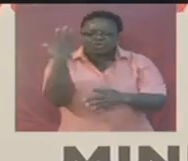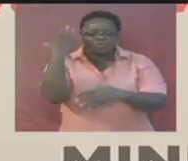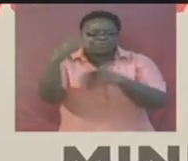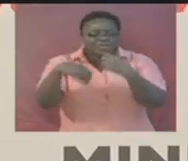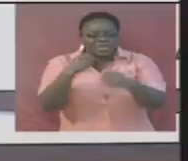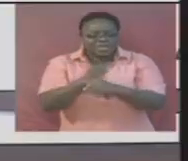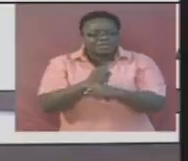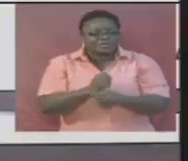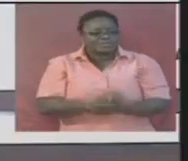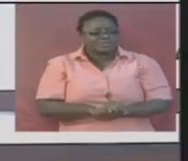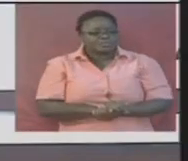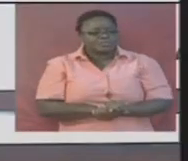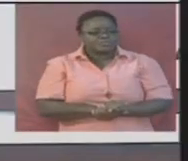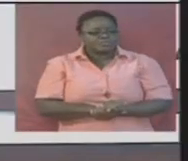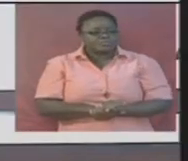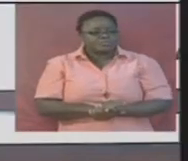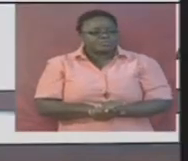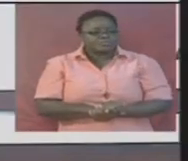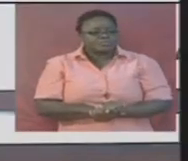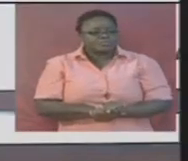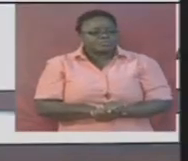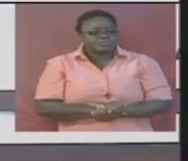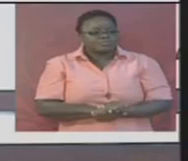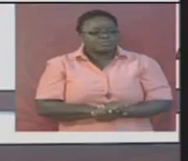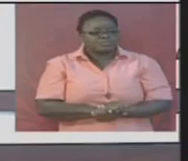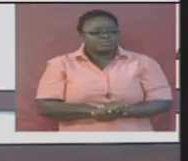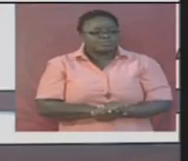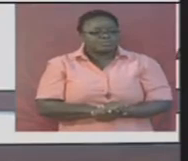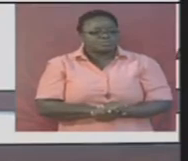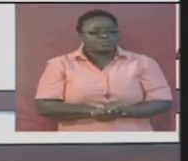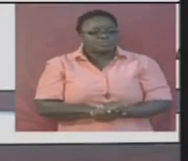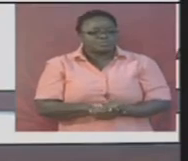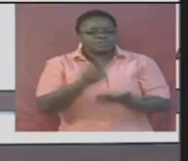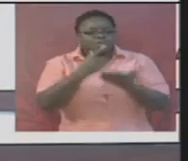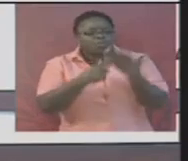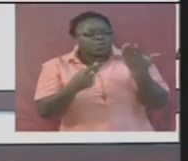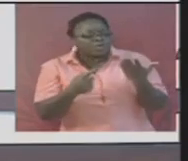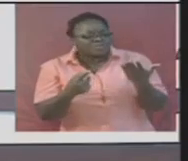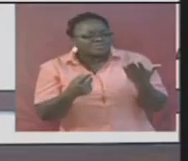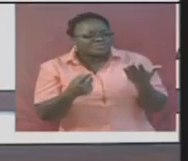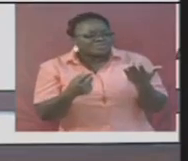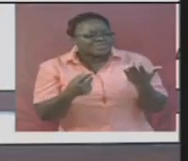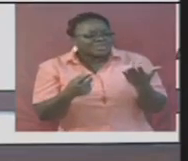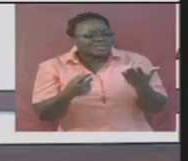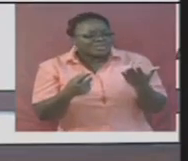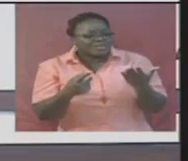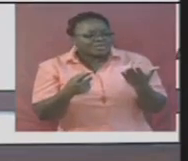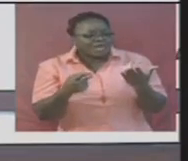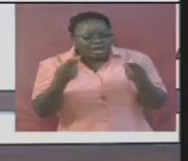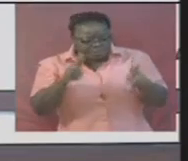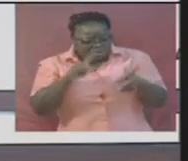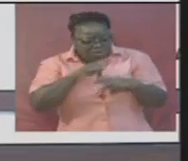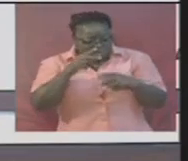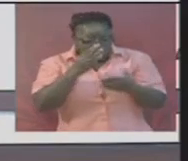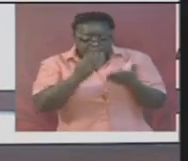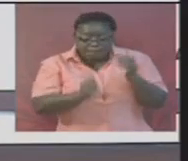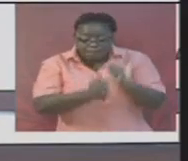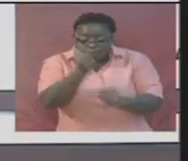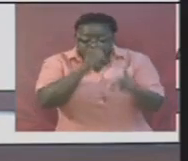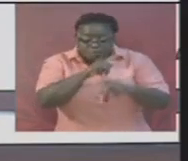years? Hi. Well, side effect, I would say that most persons